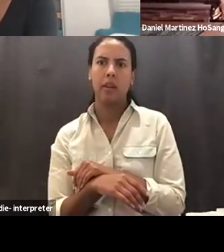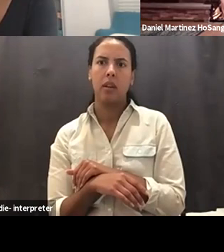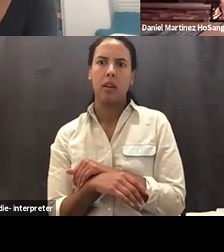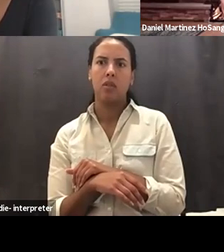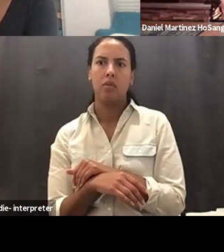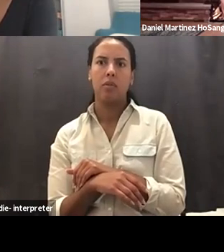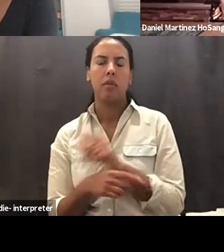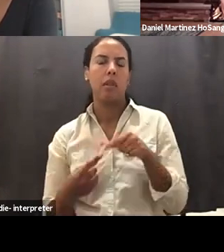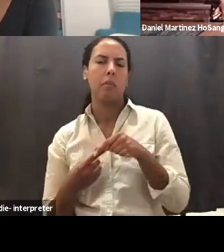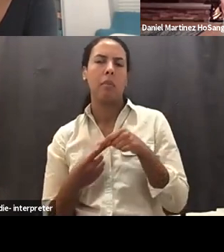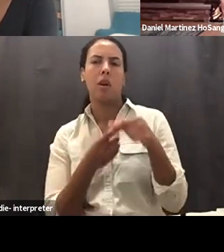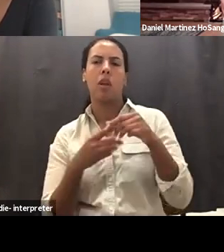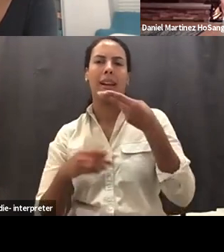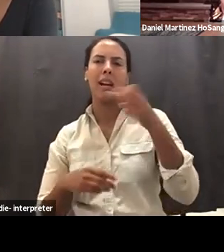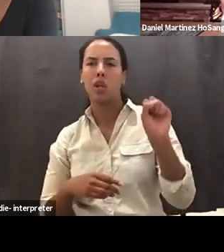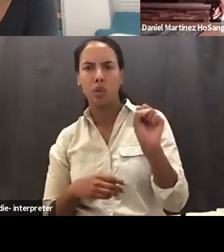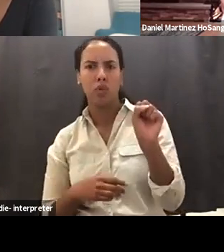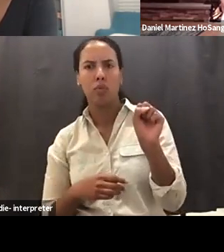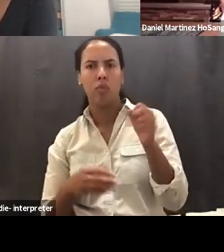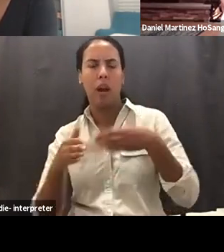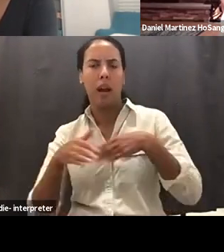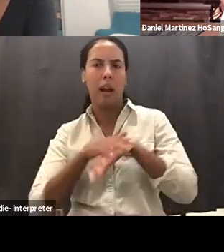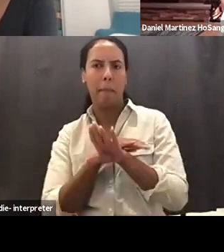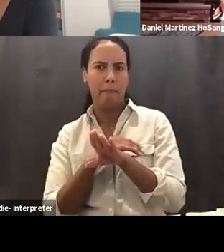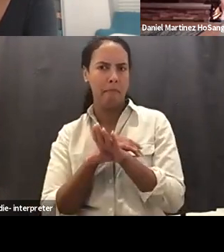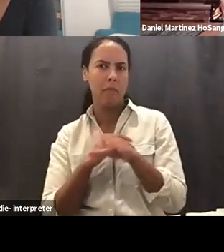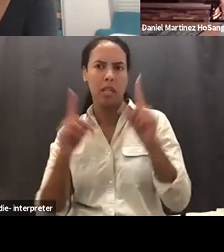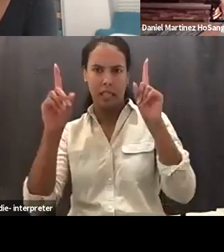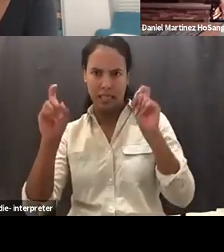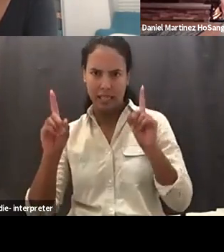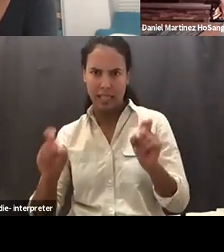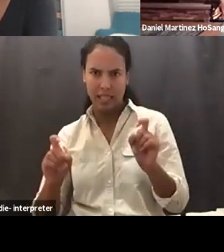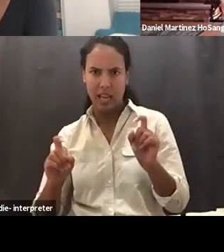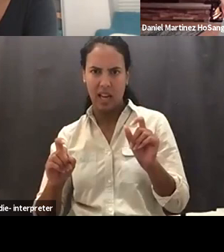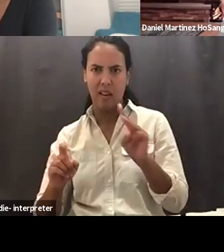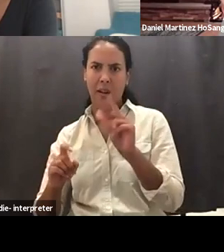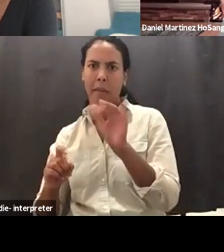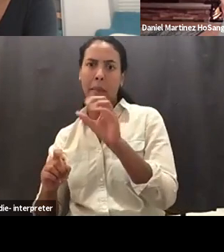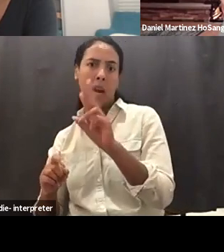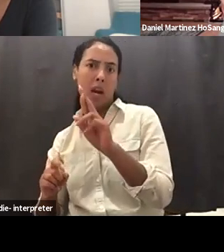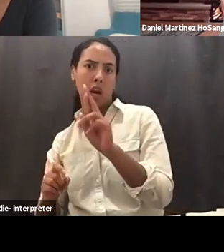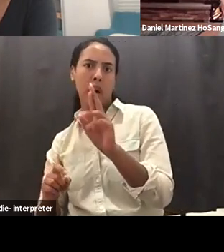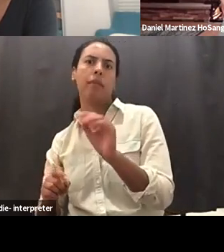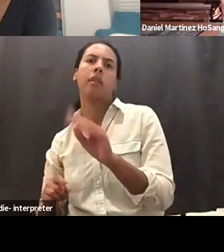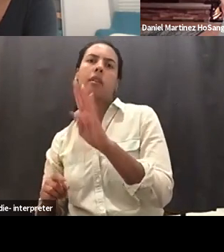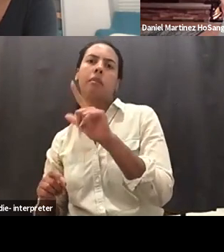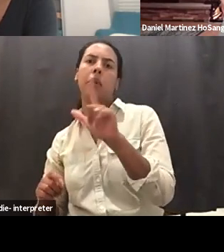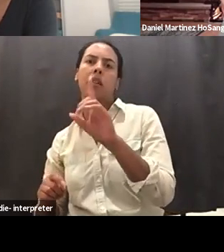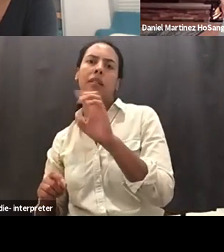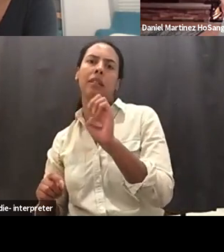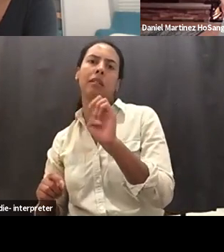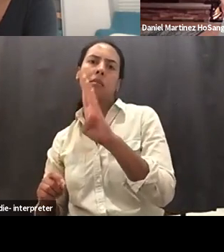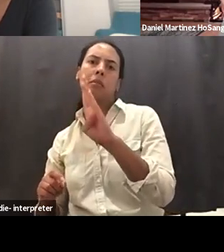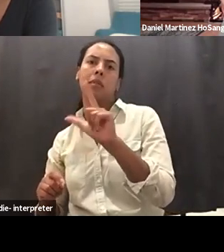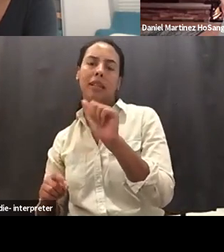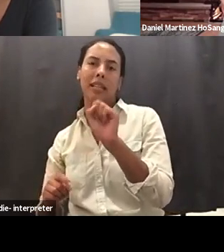which Mayor Bill de Blasio actually proposed in 2018 to eliminate.